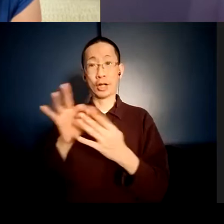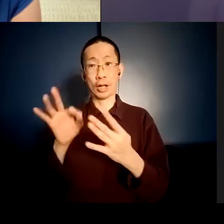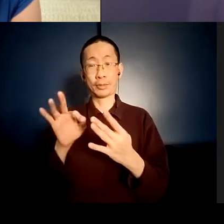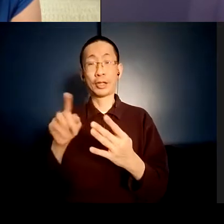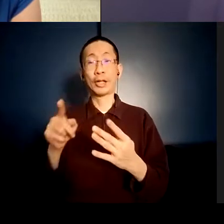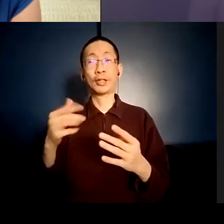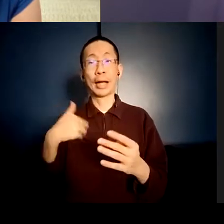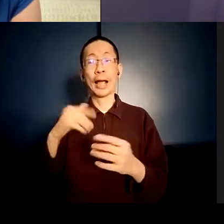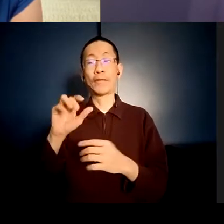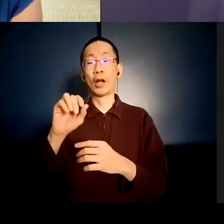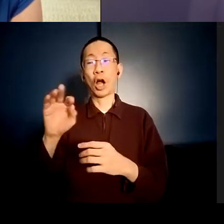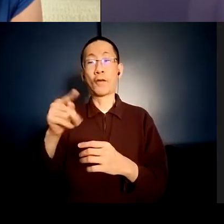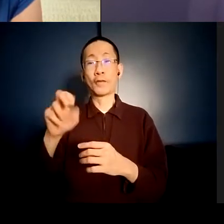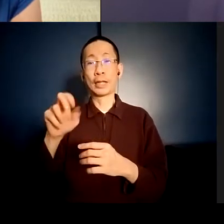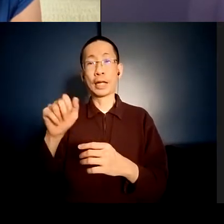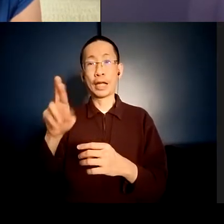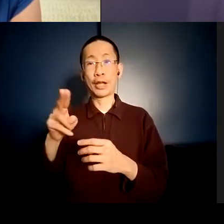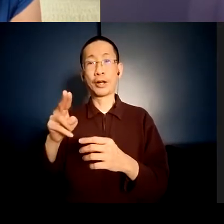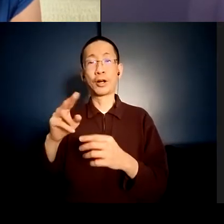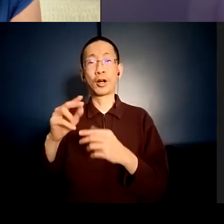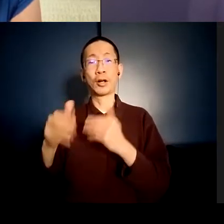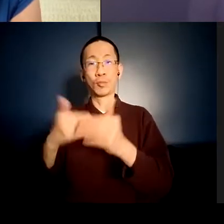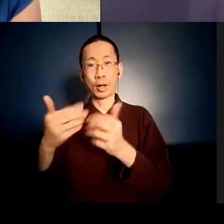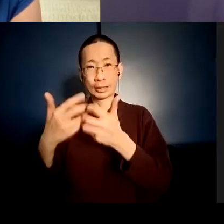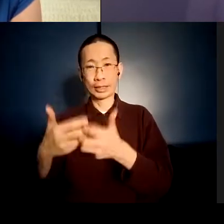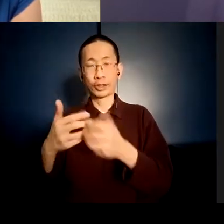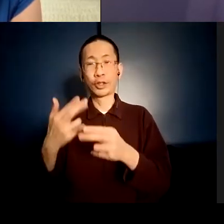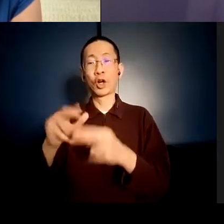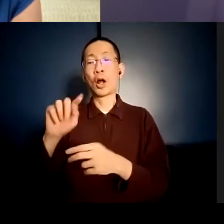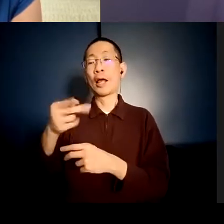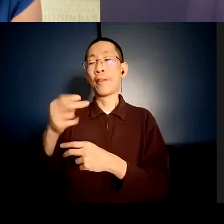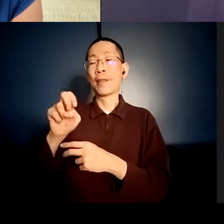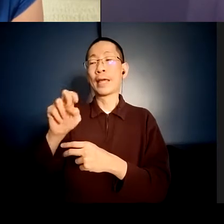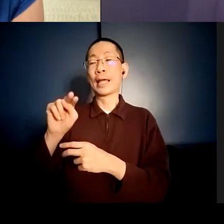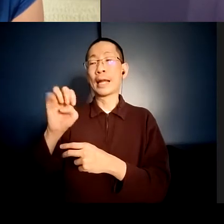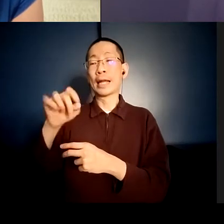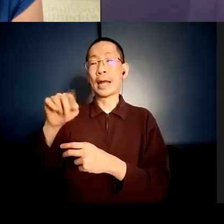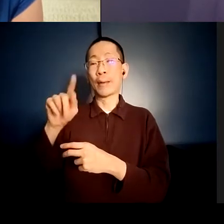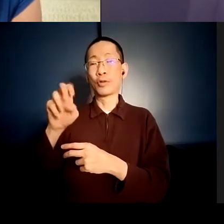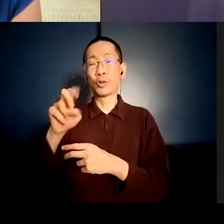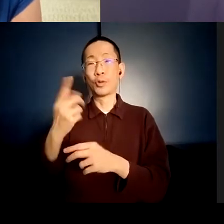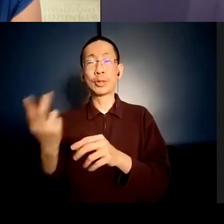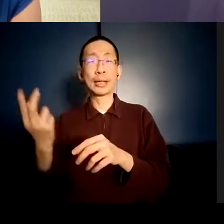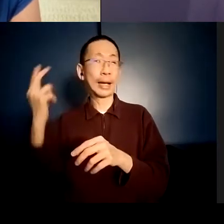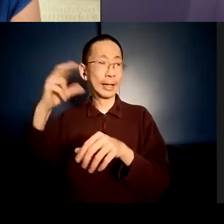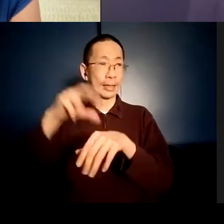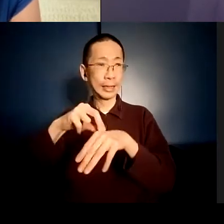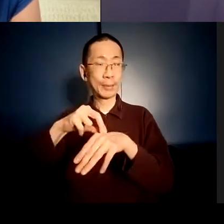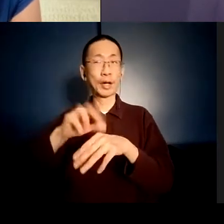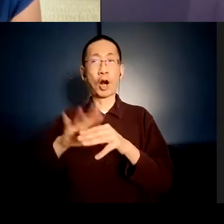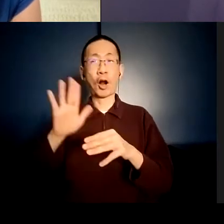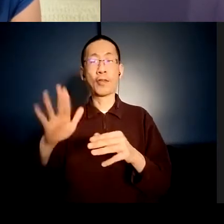off-the-ear processor called the Neptune that you can actually just clip onto the child's swimsuit. And